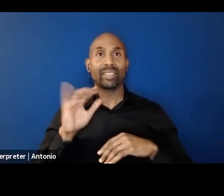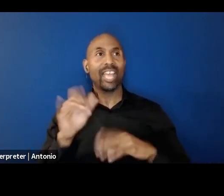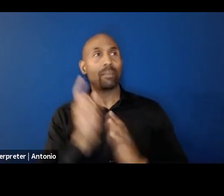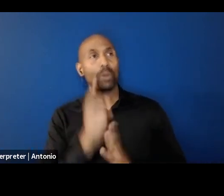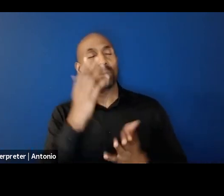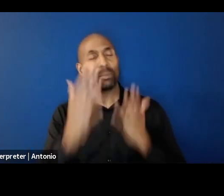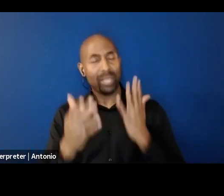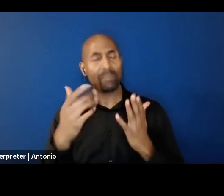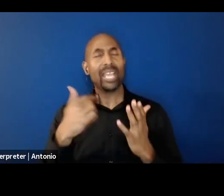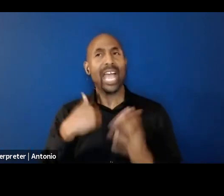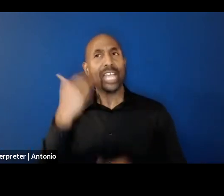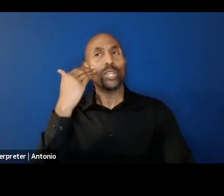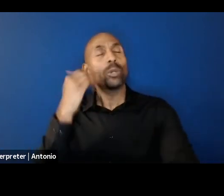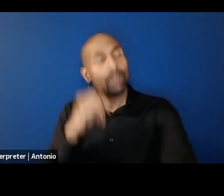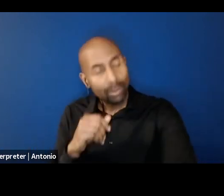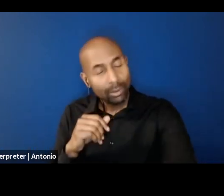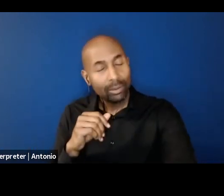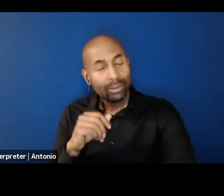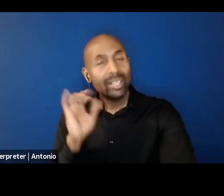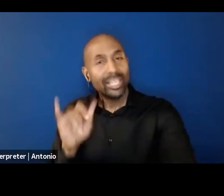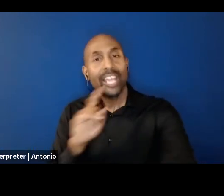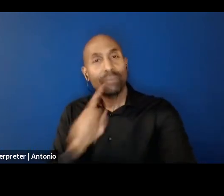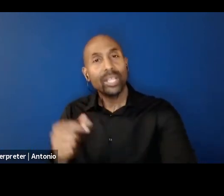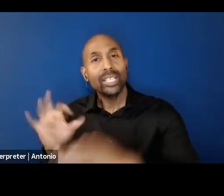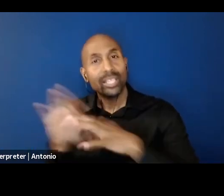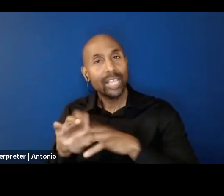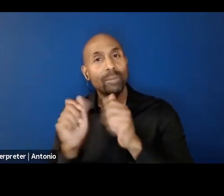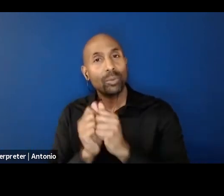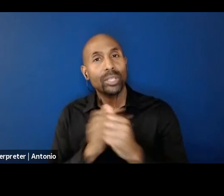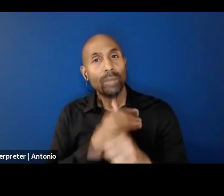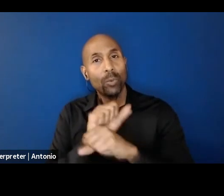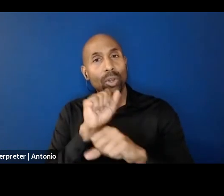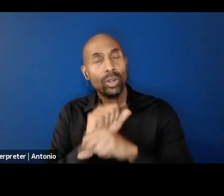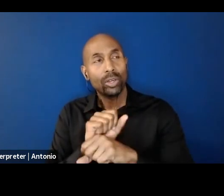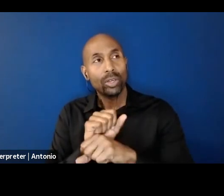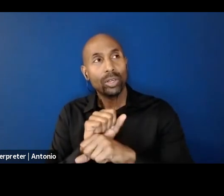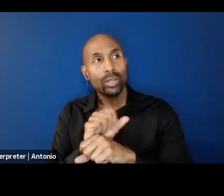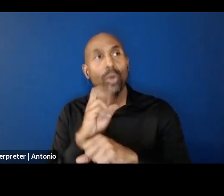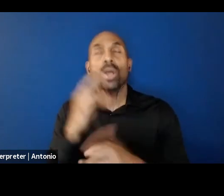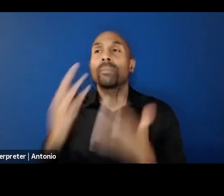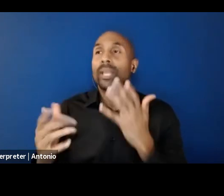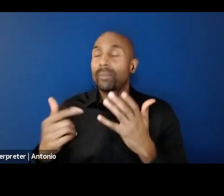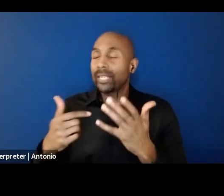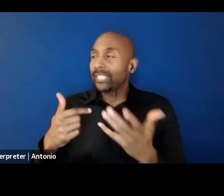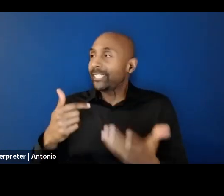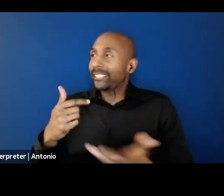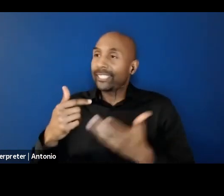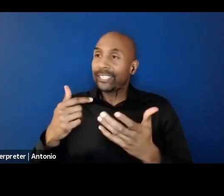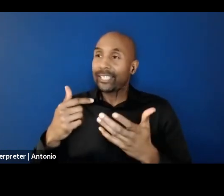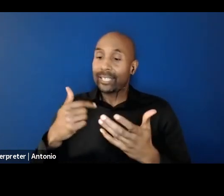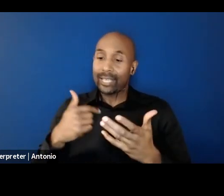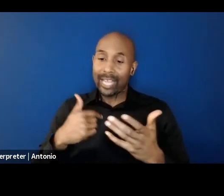Was it then that avowal not to anesthetize desire took root?